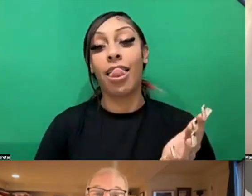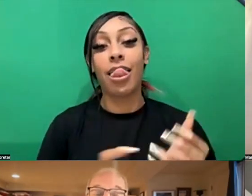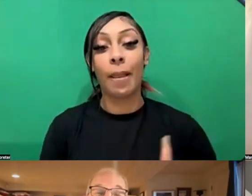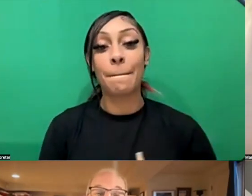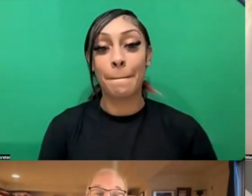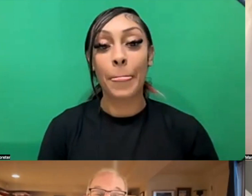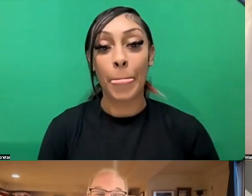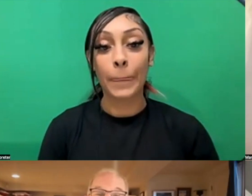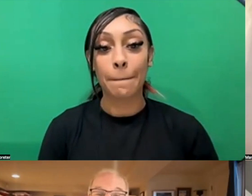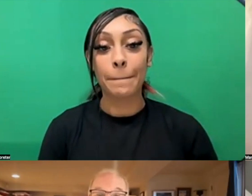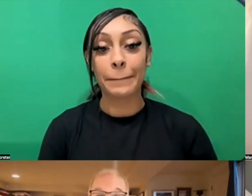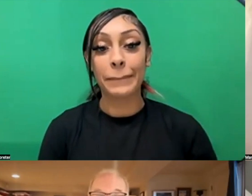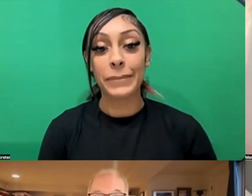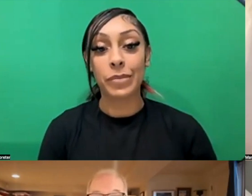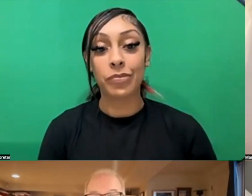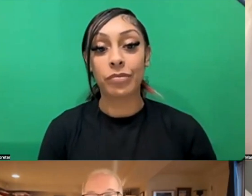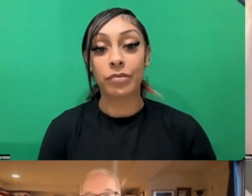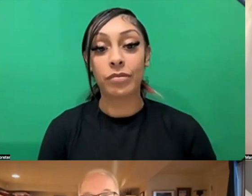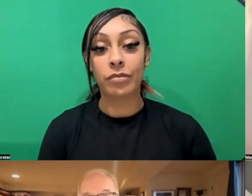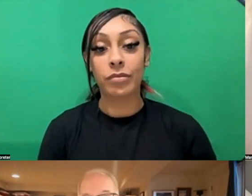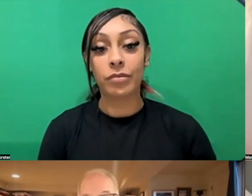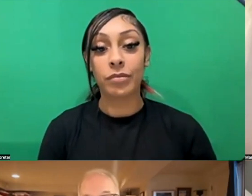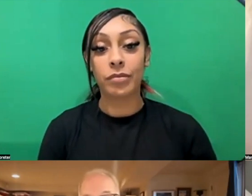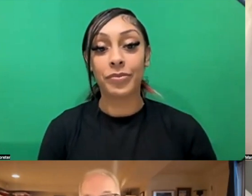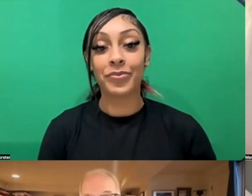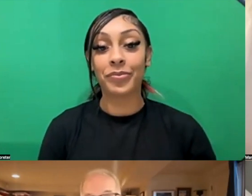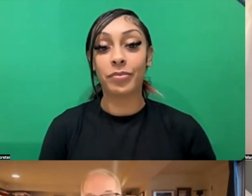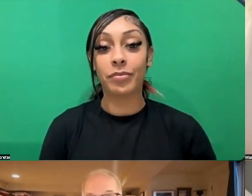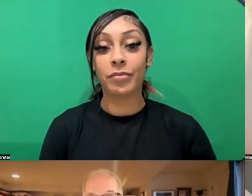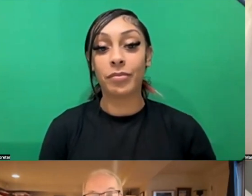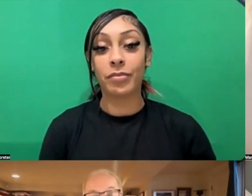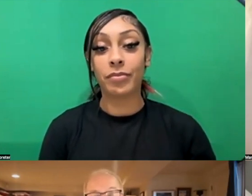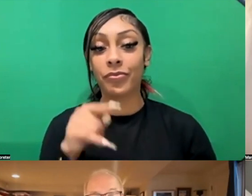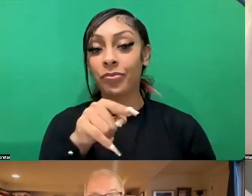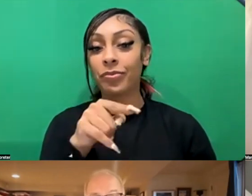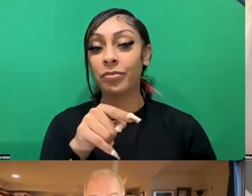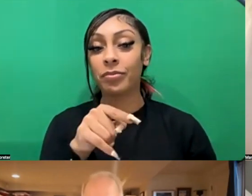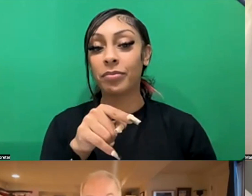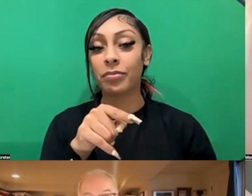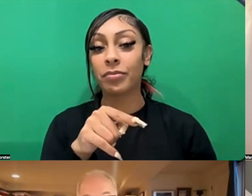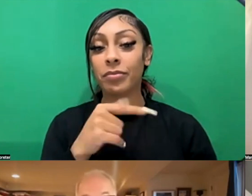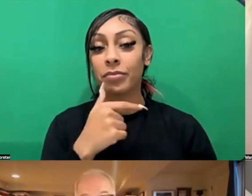yeah. let me interject, because I think that probably this is a